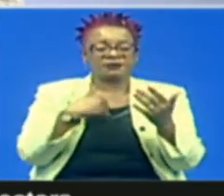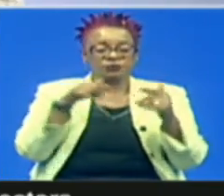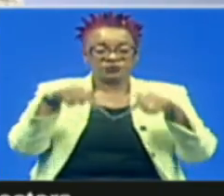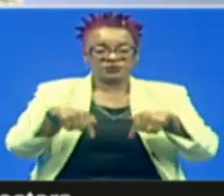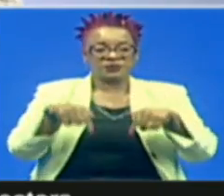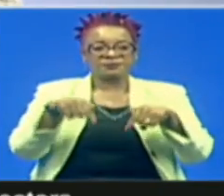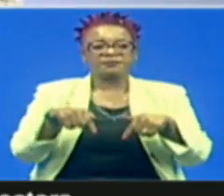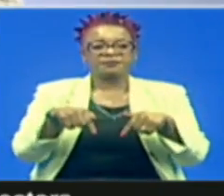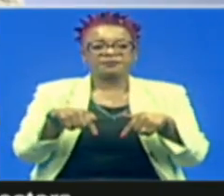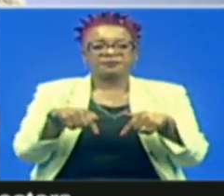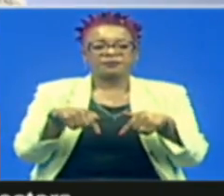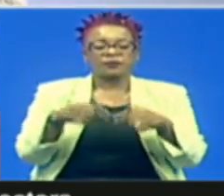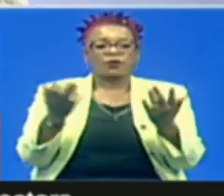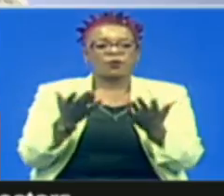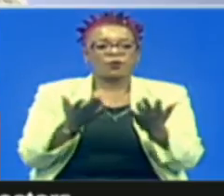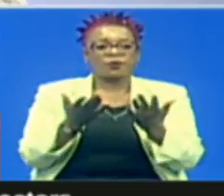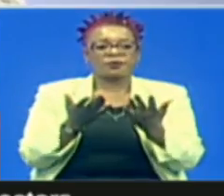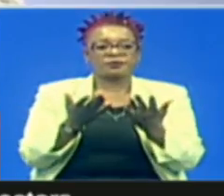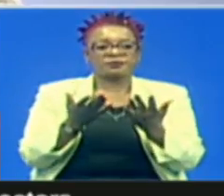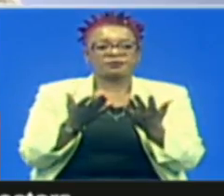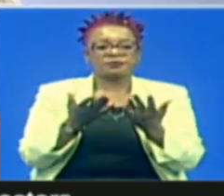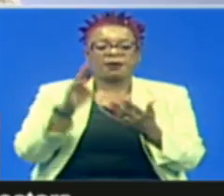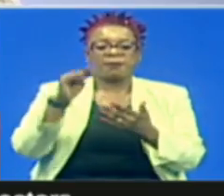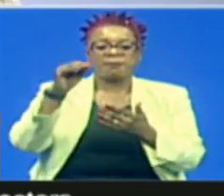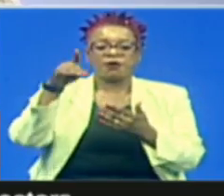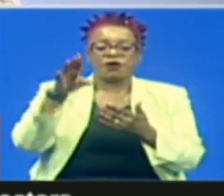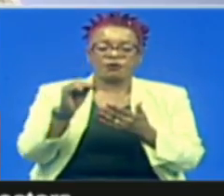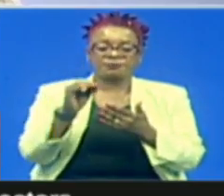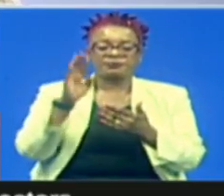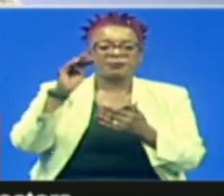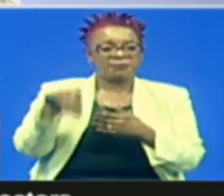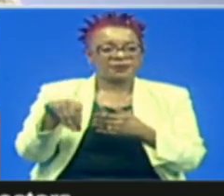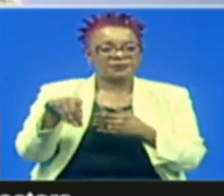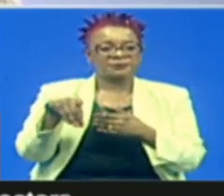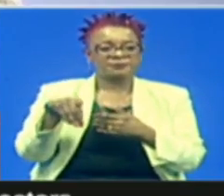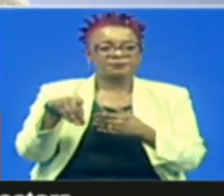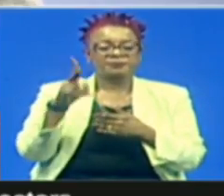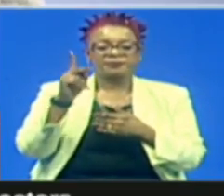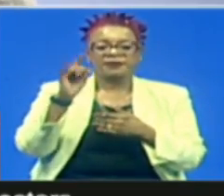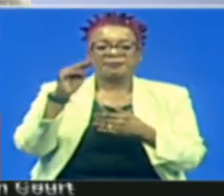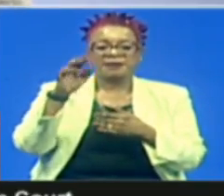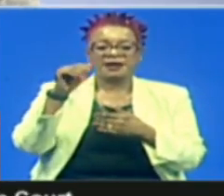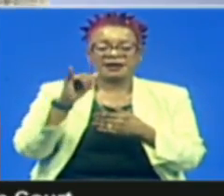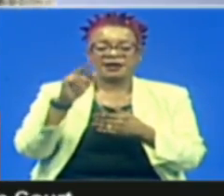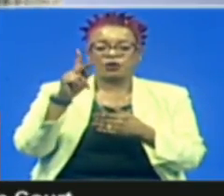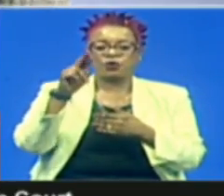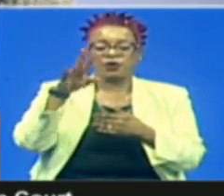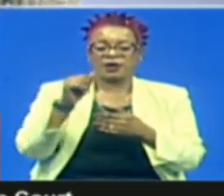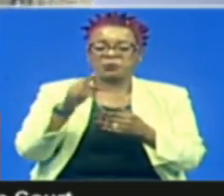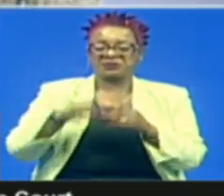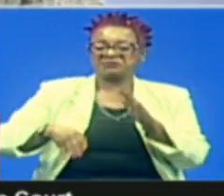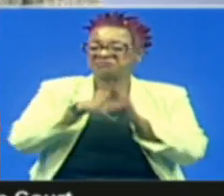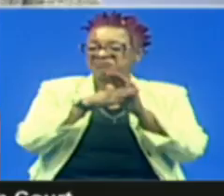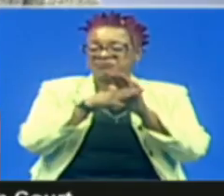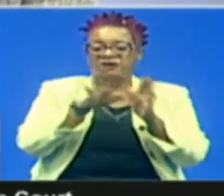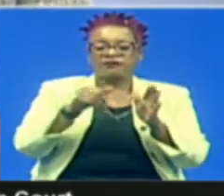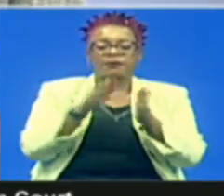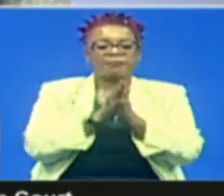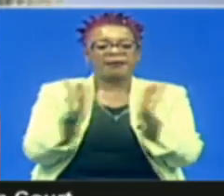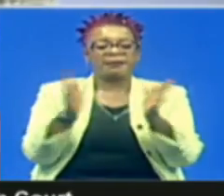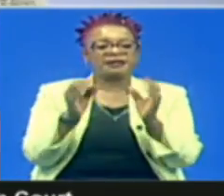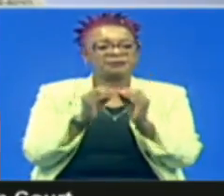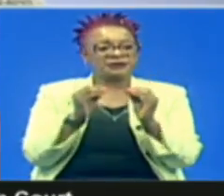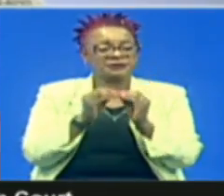in El Bergon, where the Molo Member of Parliament, that's Kimani Kuria, was kicked out of a public forum which was